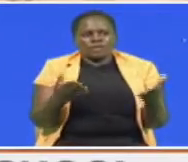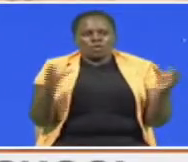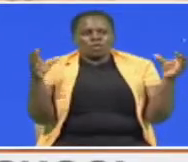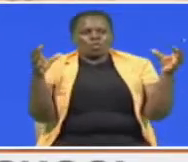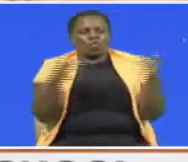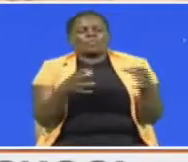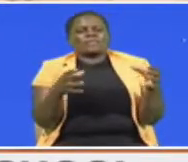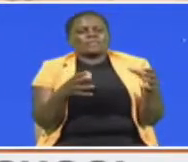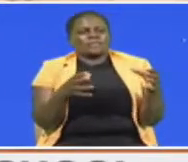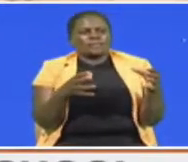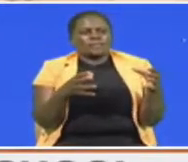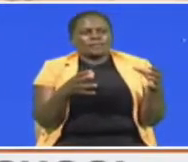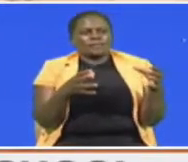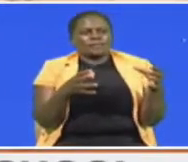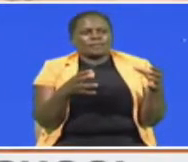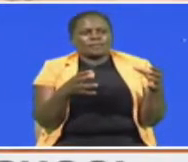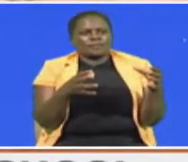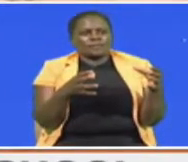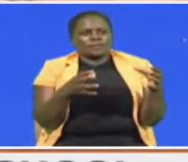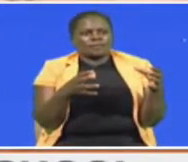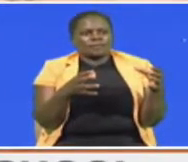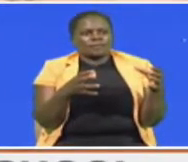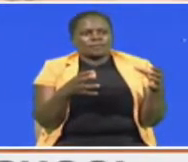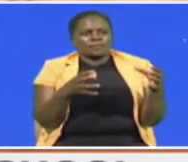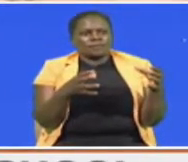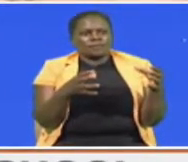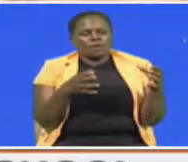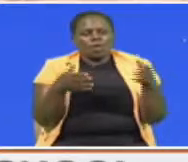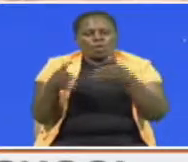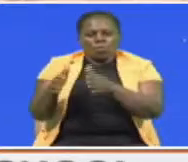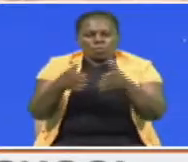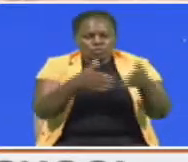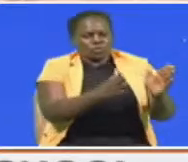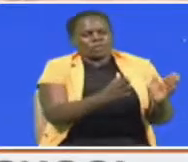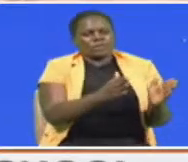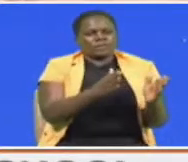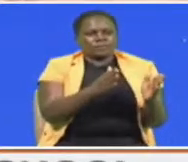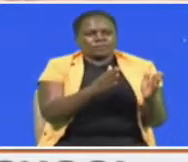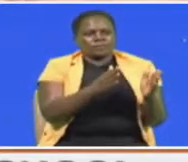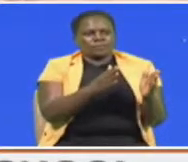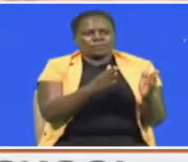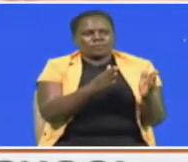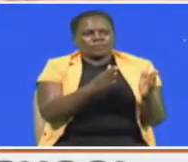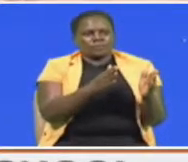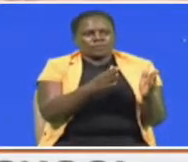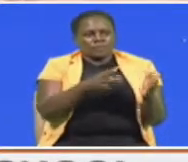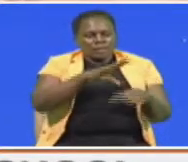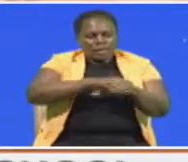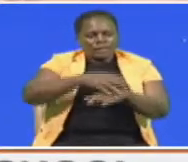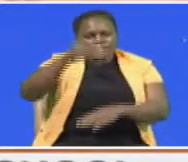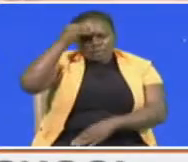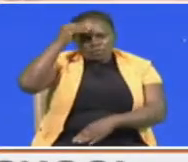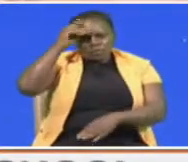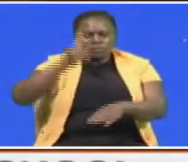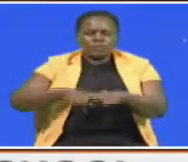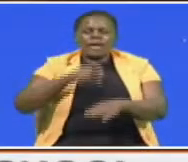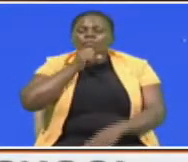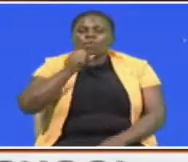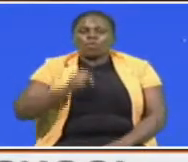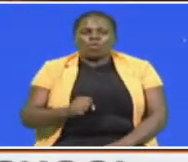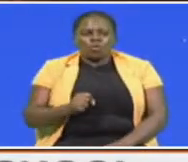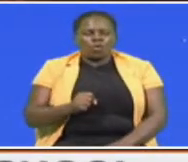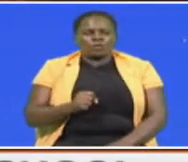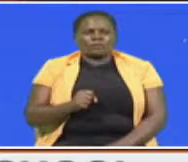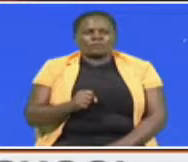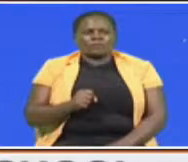community, people who have never went to school, an opportunity of getting education while they are adults.